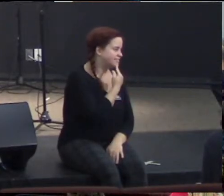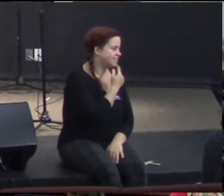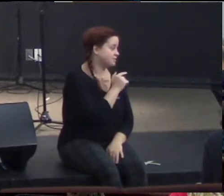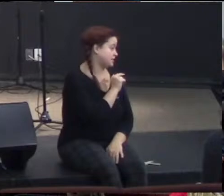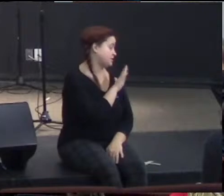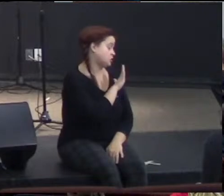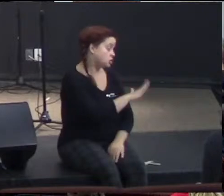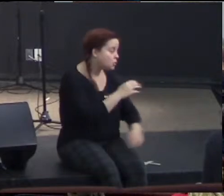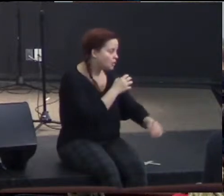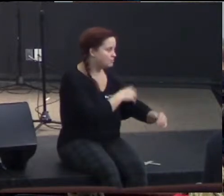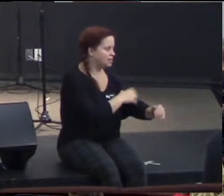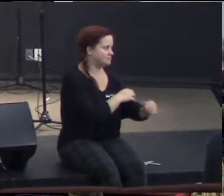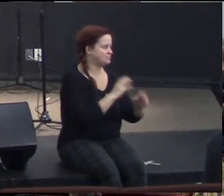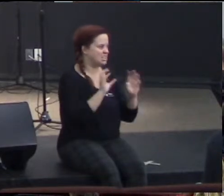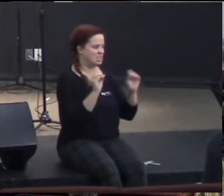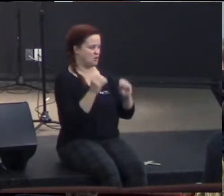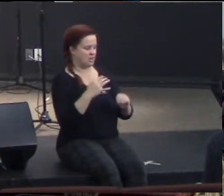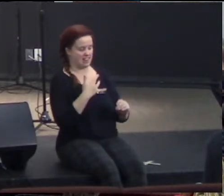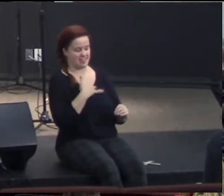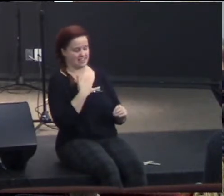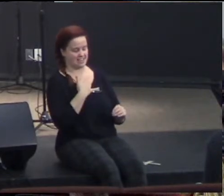but you tell the truth.